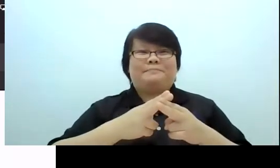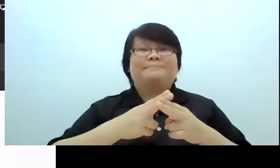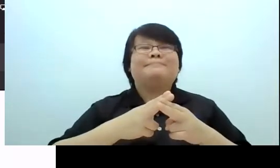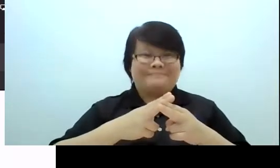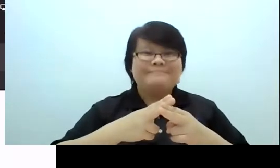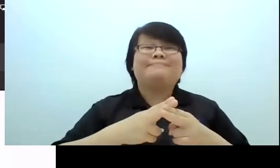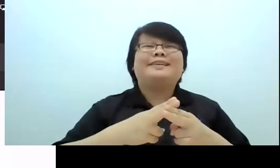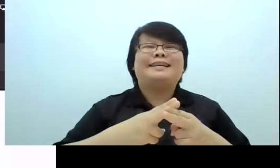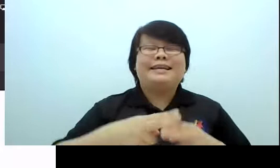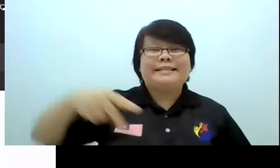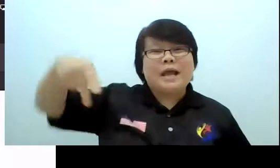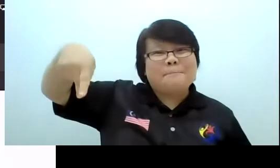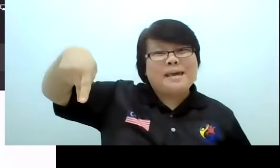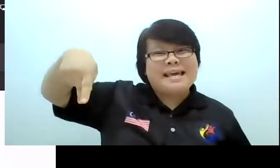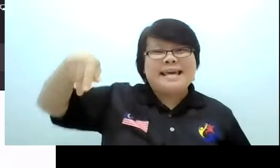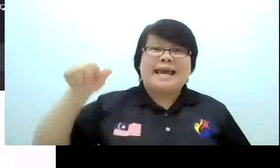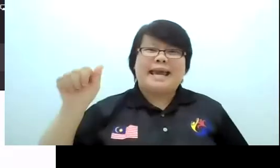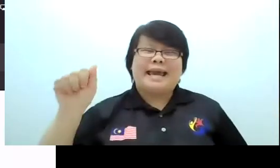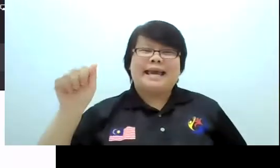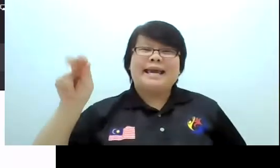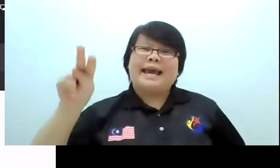name? It is